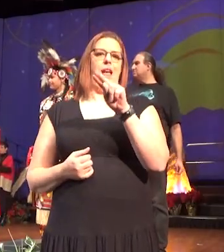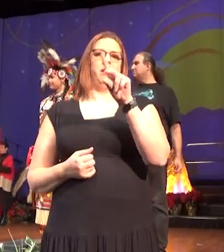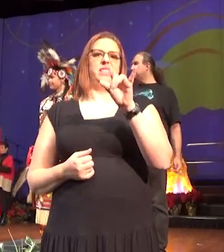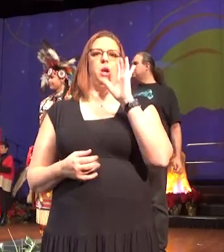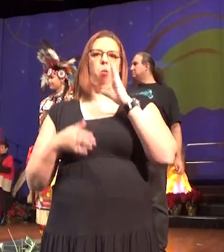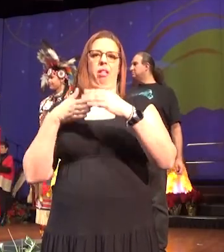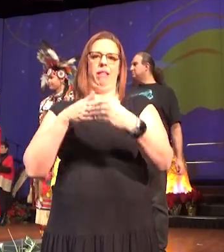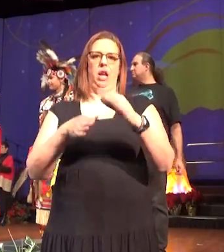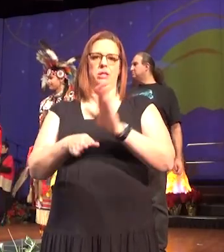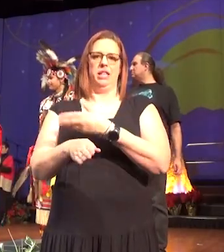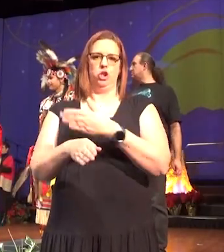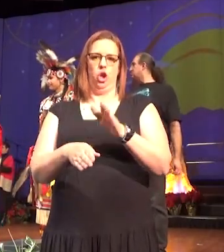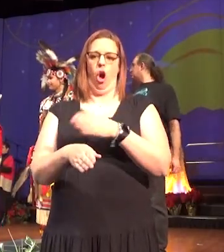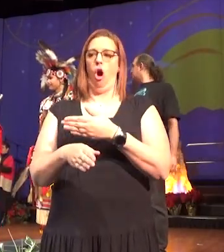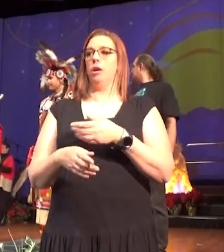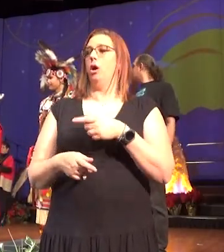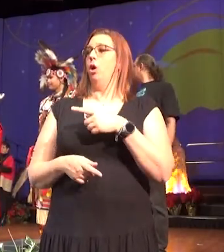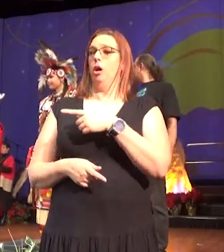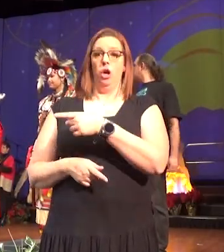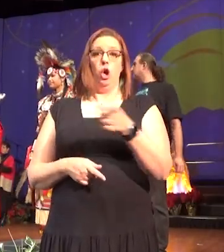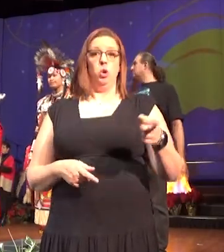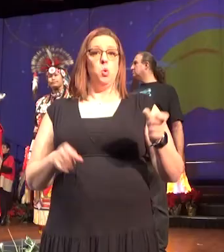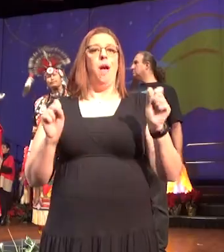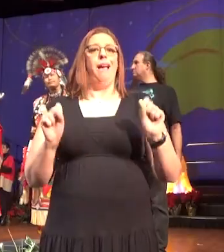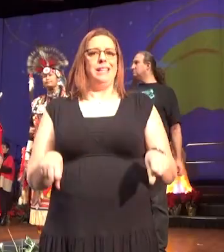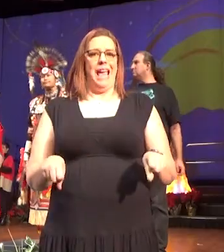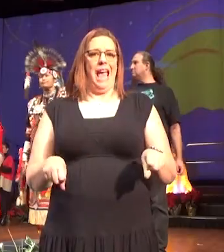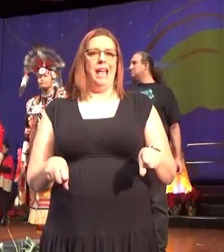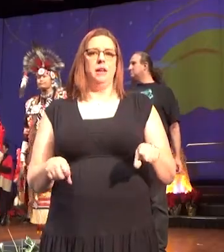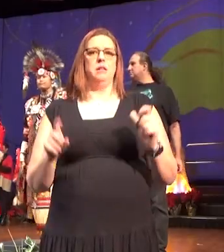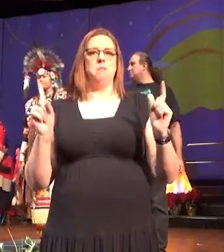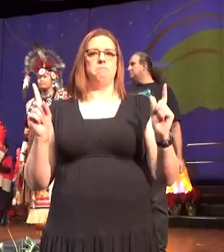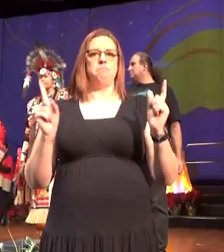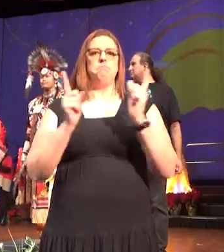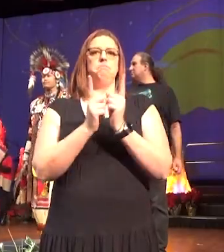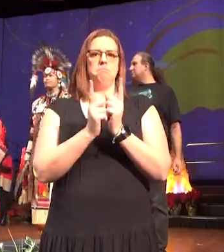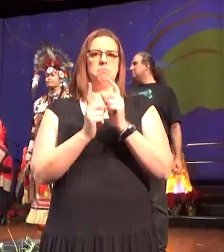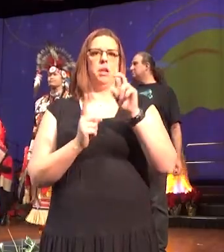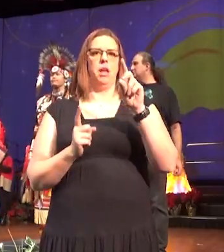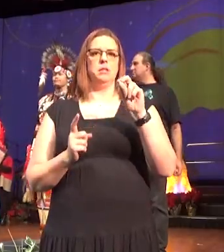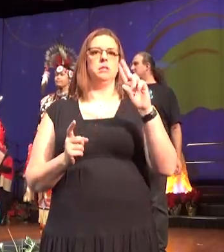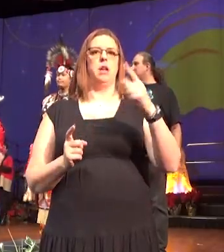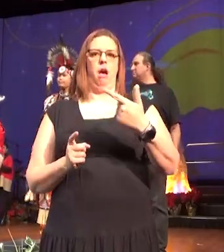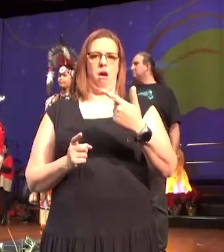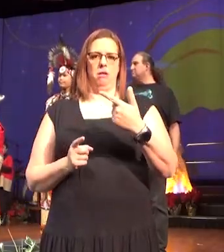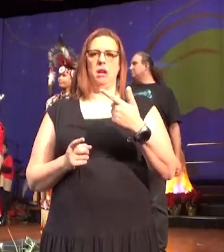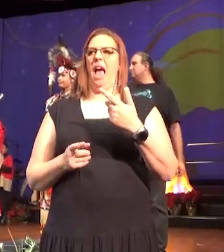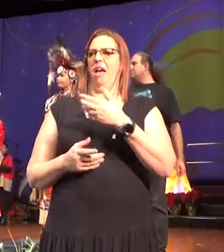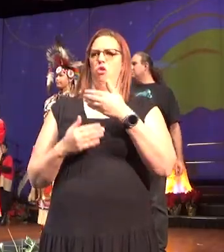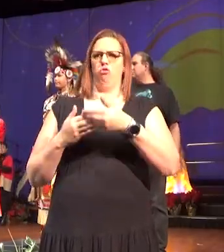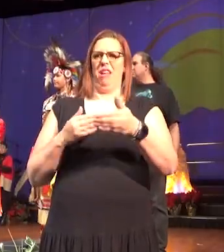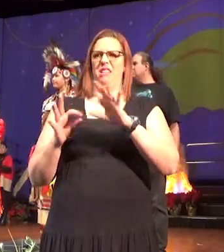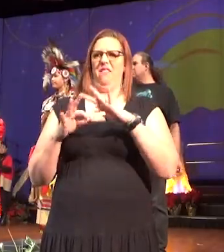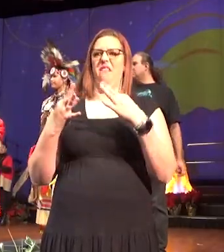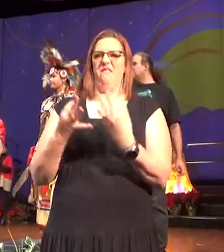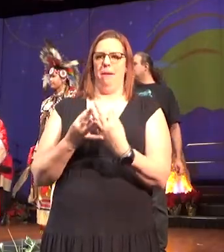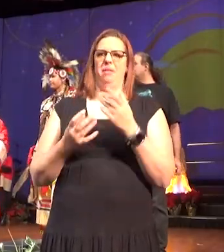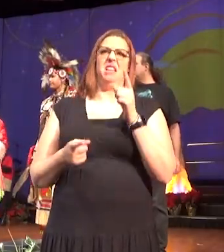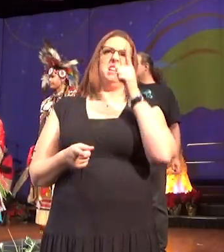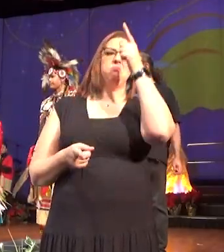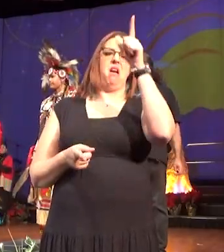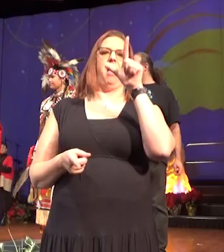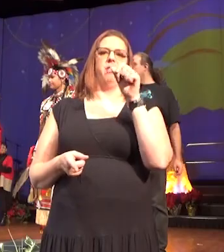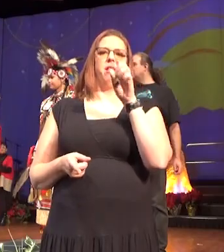song. And you can be with Doug and the rest of the team family here in the lobby